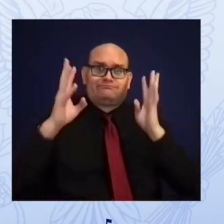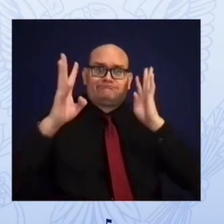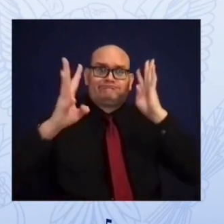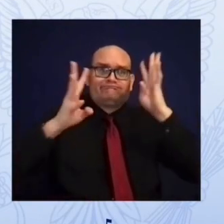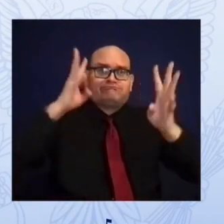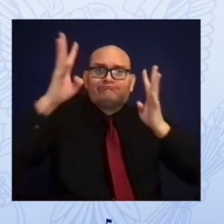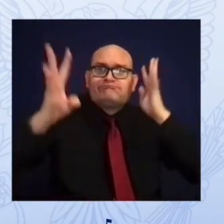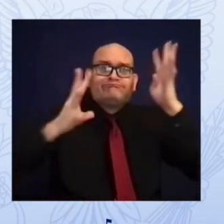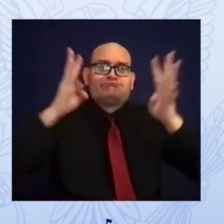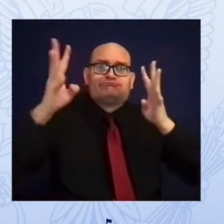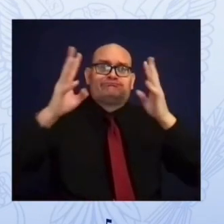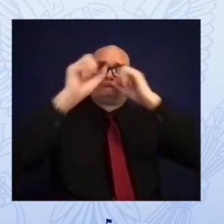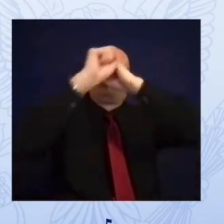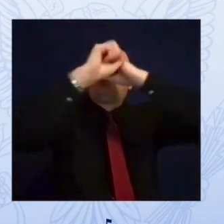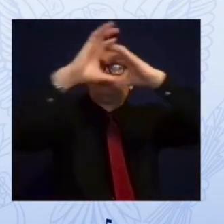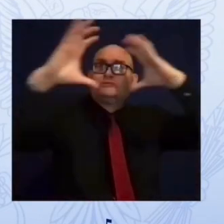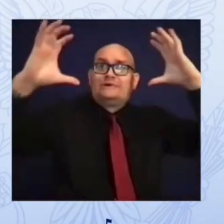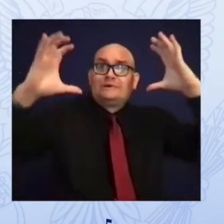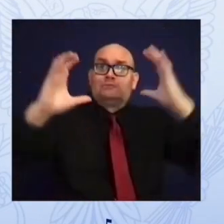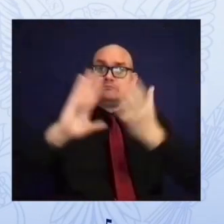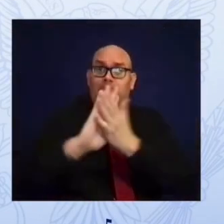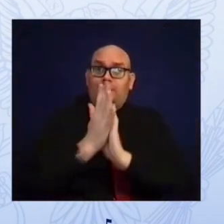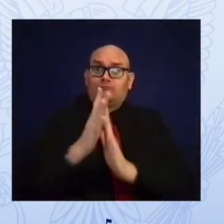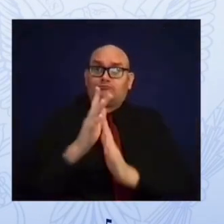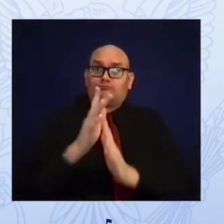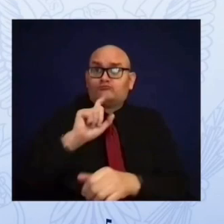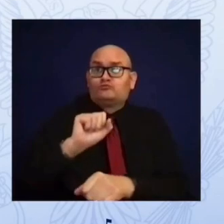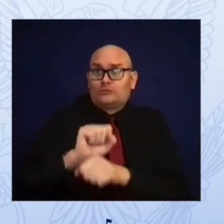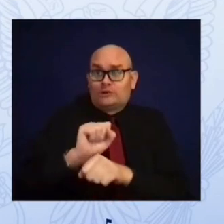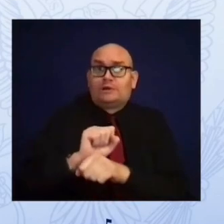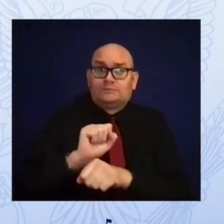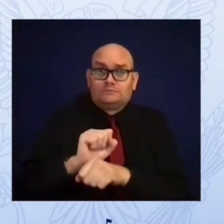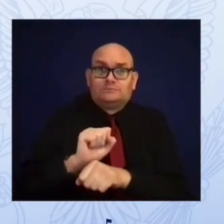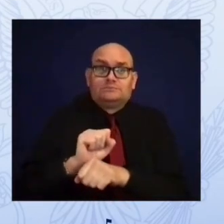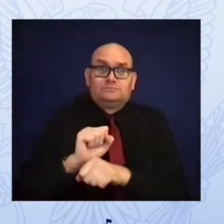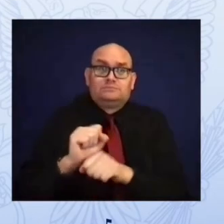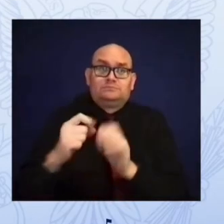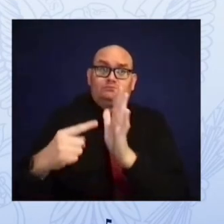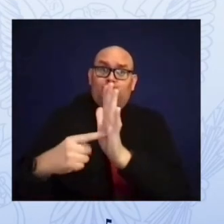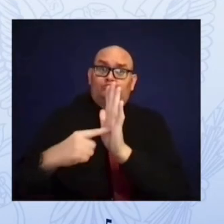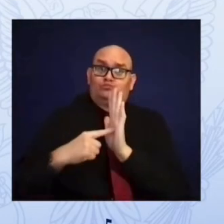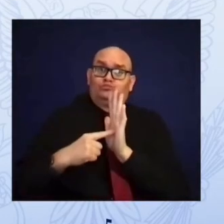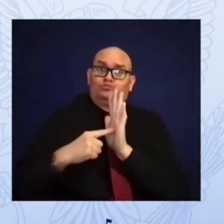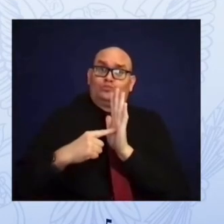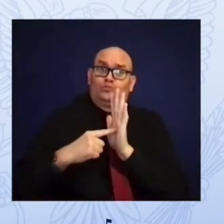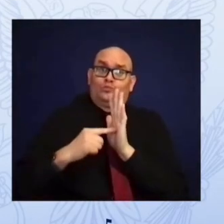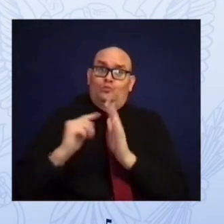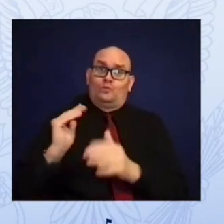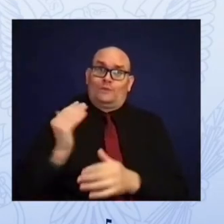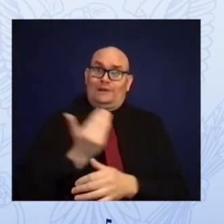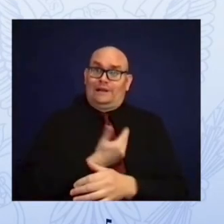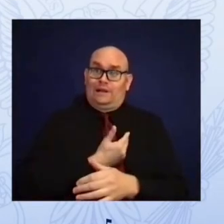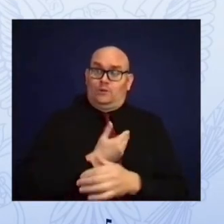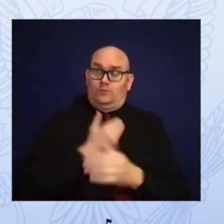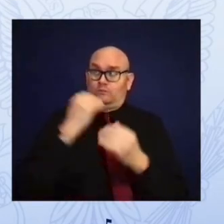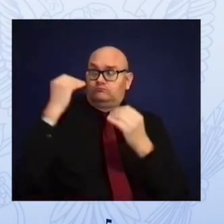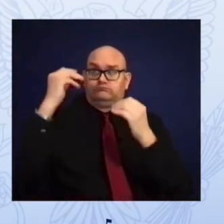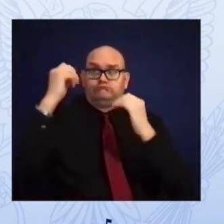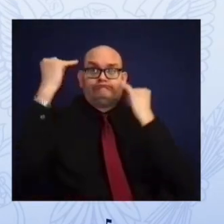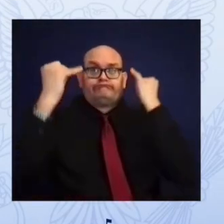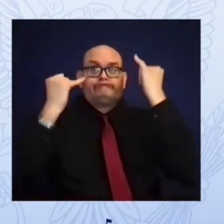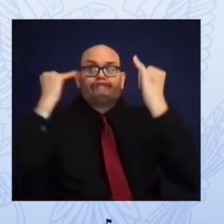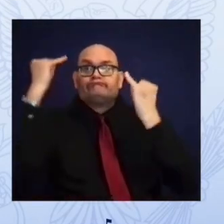stories, to hear new perspectives and imagine new futures. You show us how